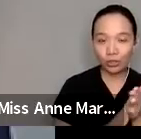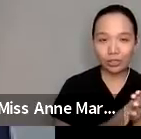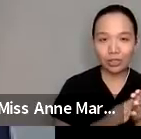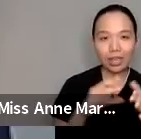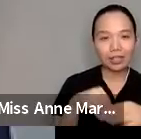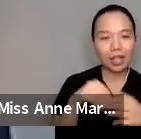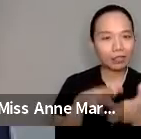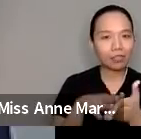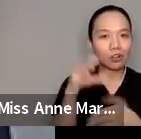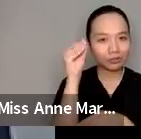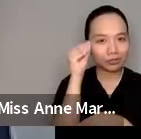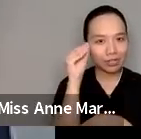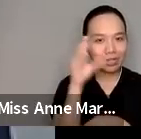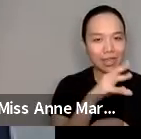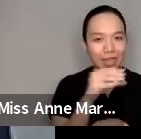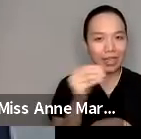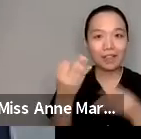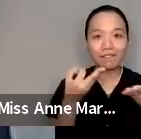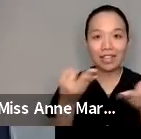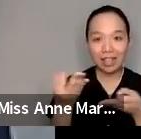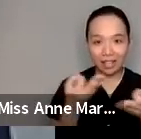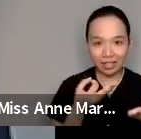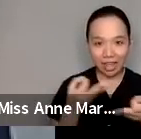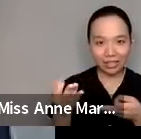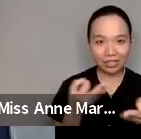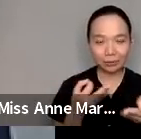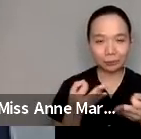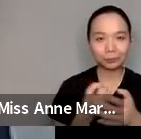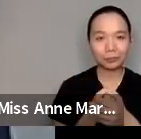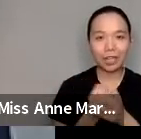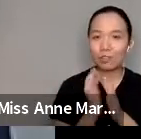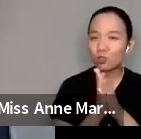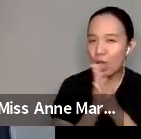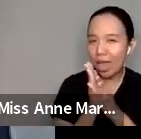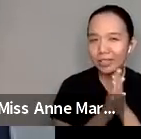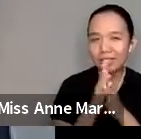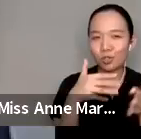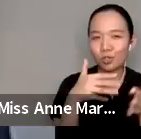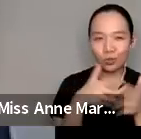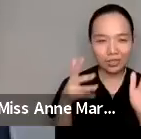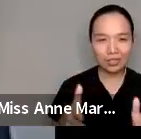learning and facilitating the enthusiastic students.